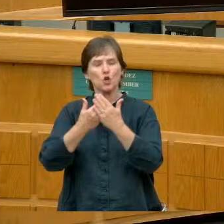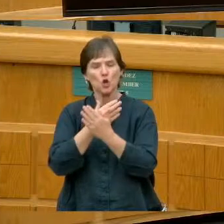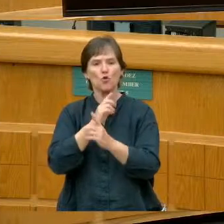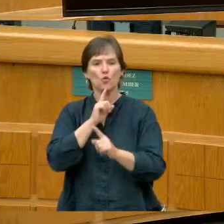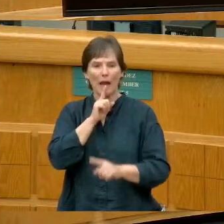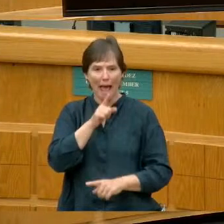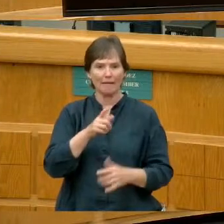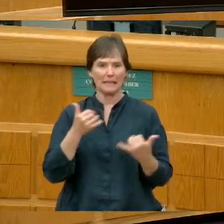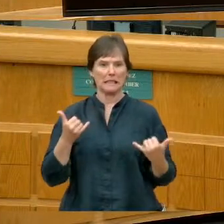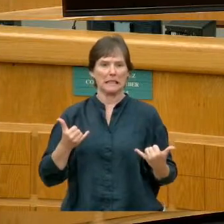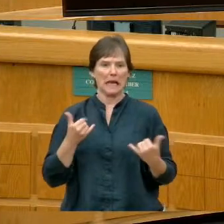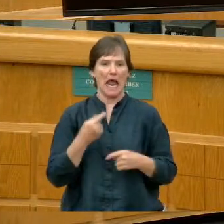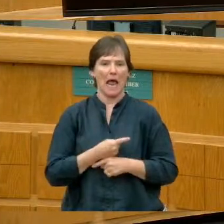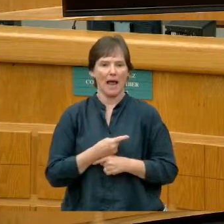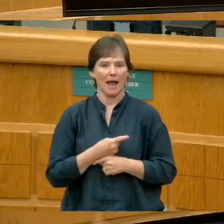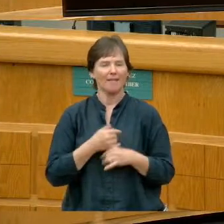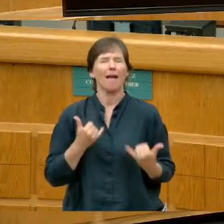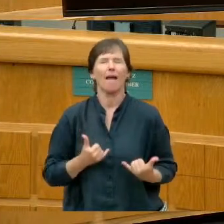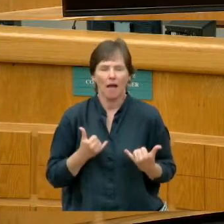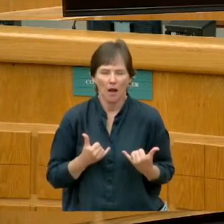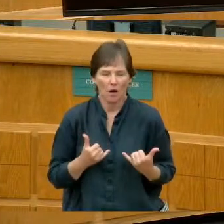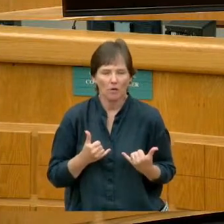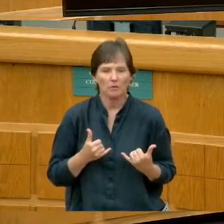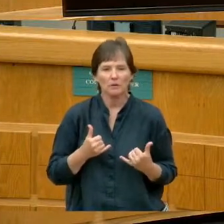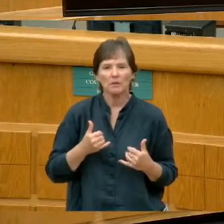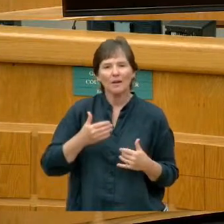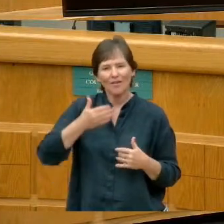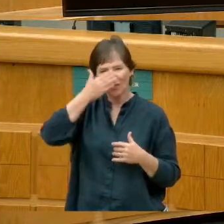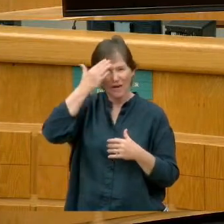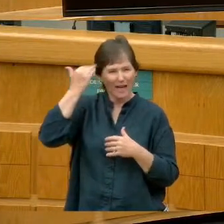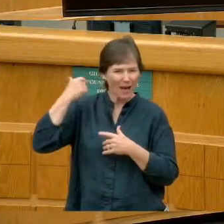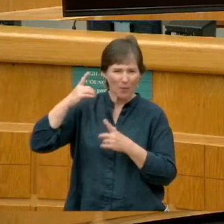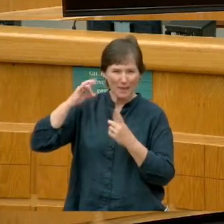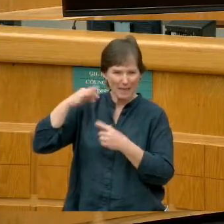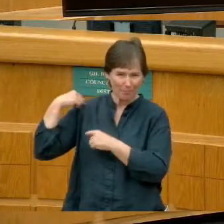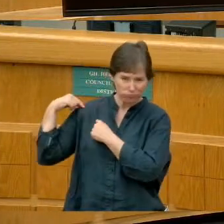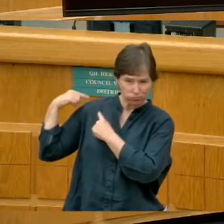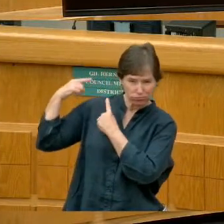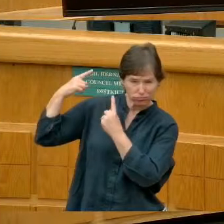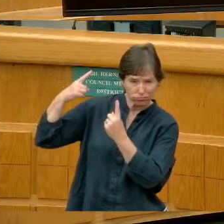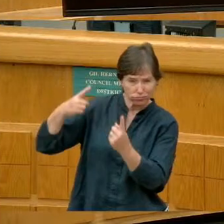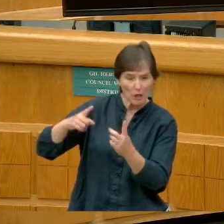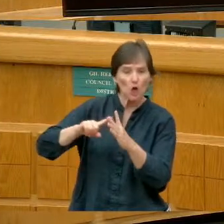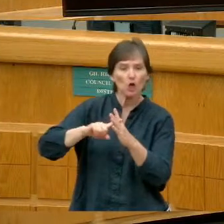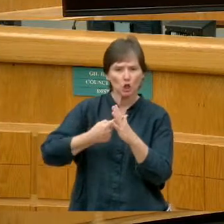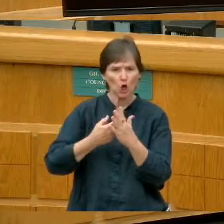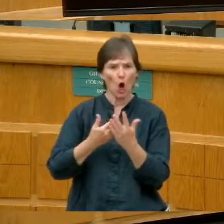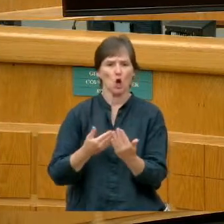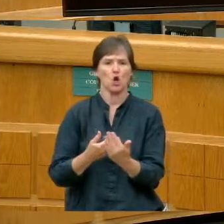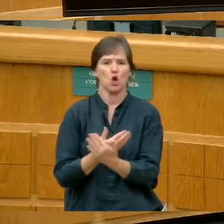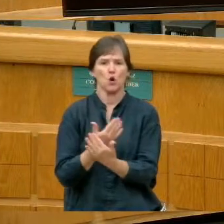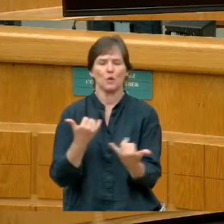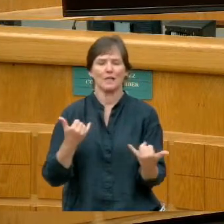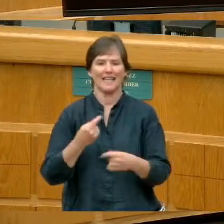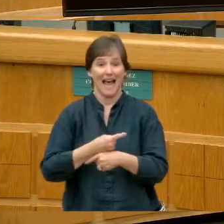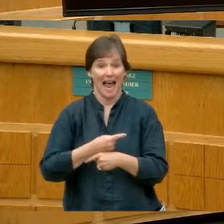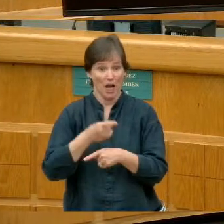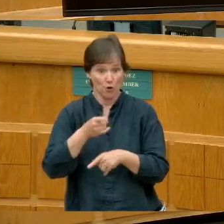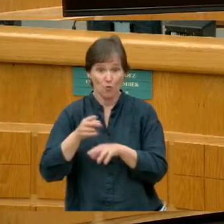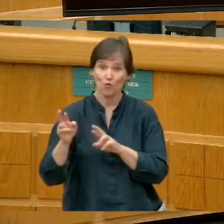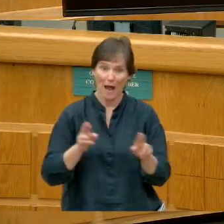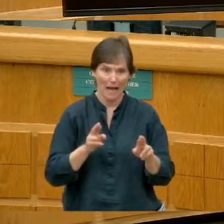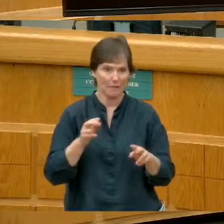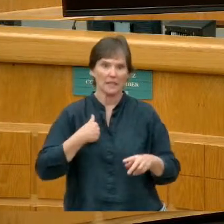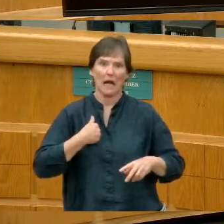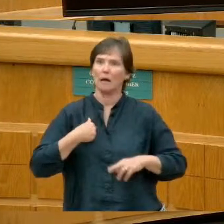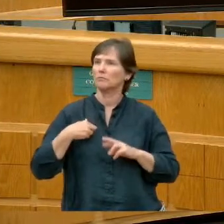let's do it today. Forget all the good that we've been doing before. Let's start new today. Are you ready? Because I know